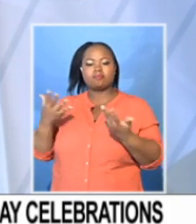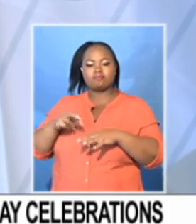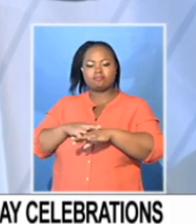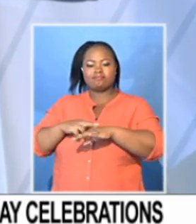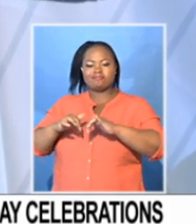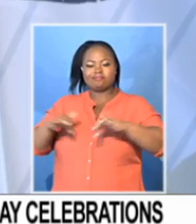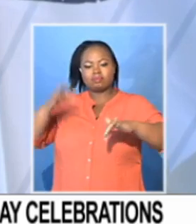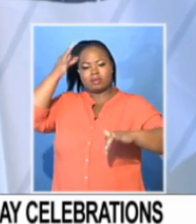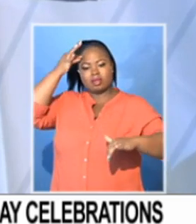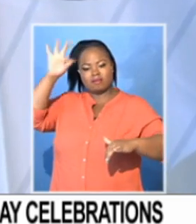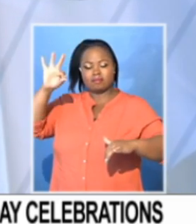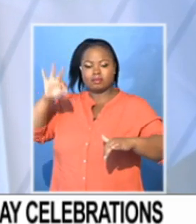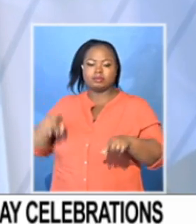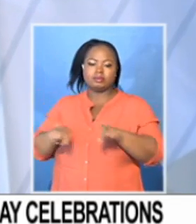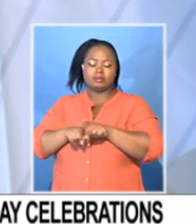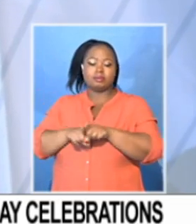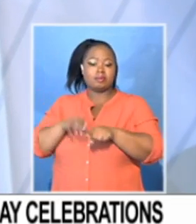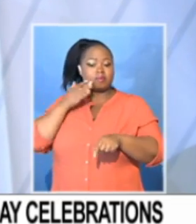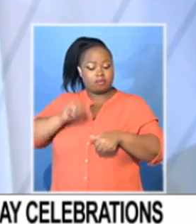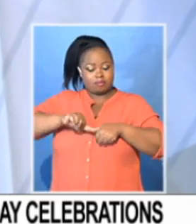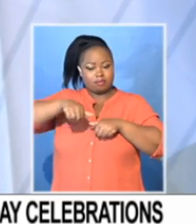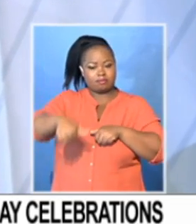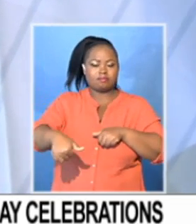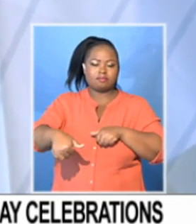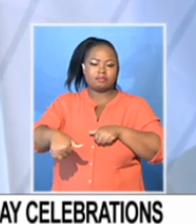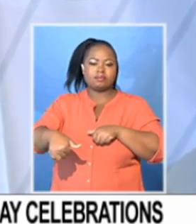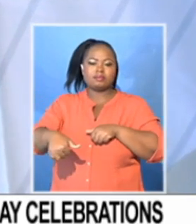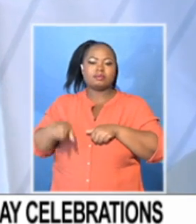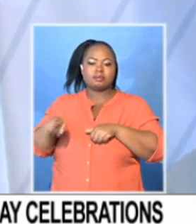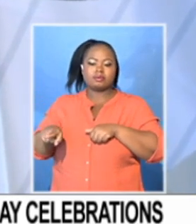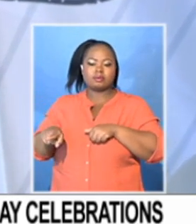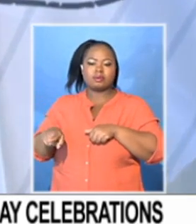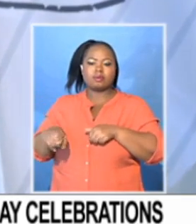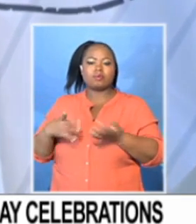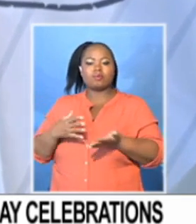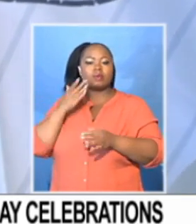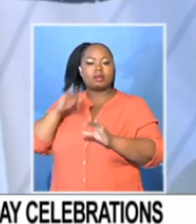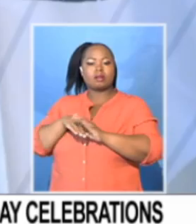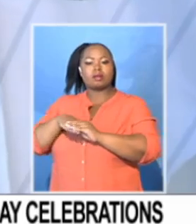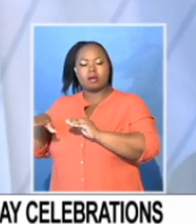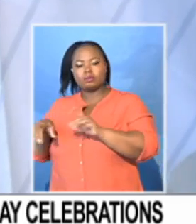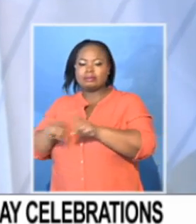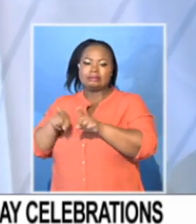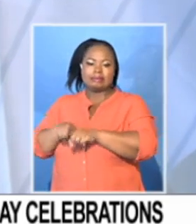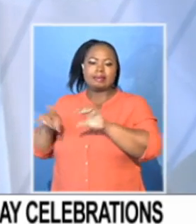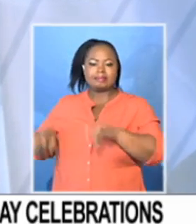regime, including after his eventual demise.